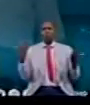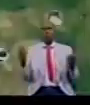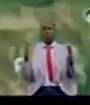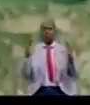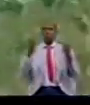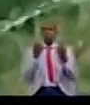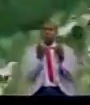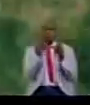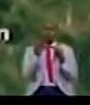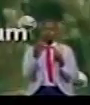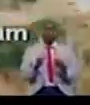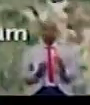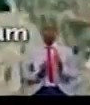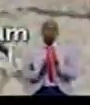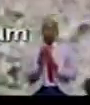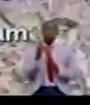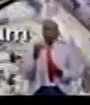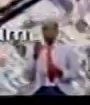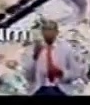Tell him